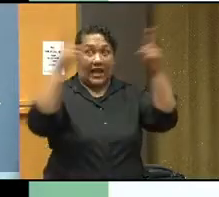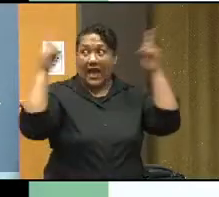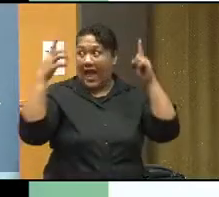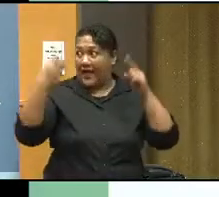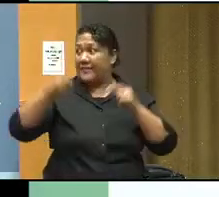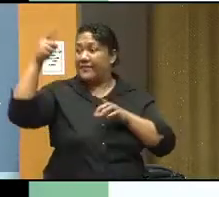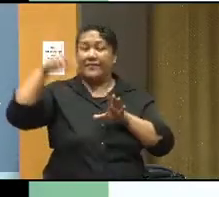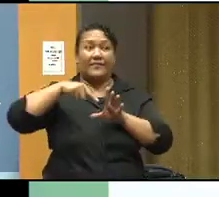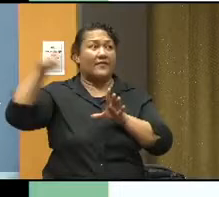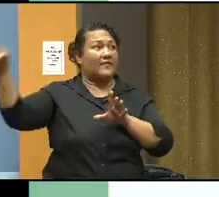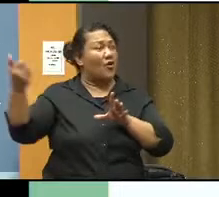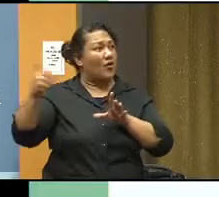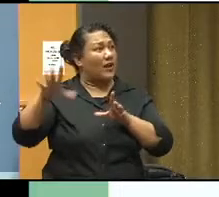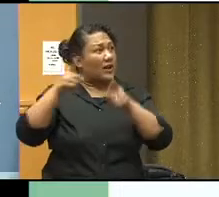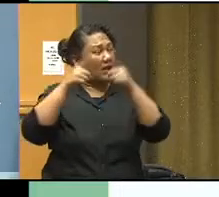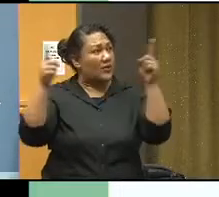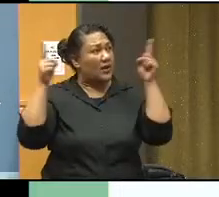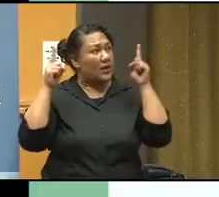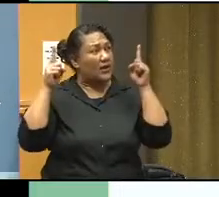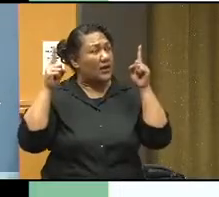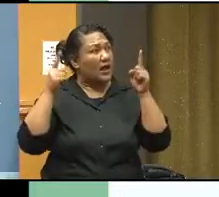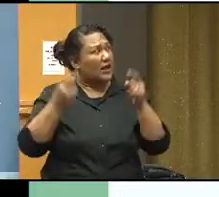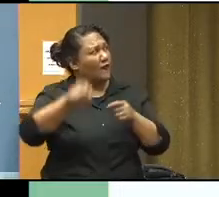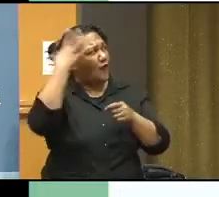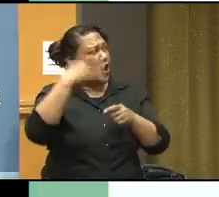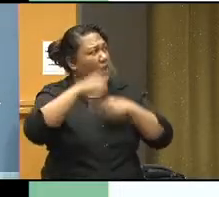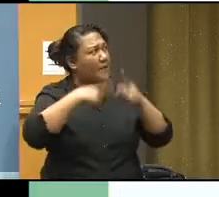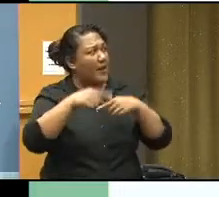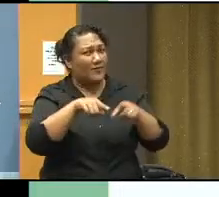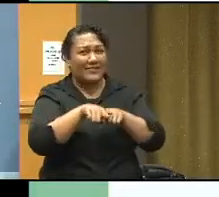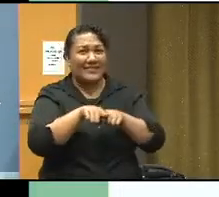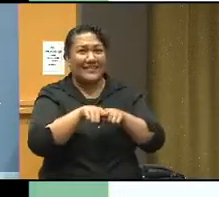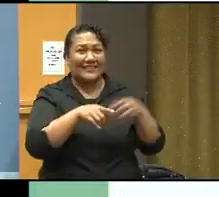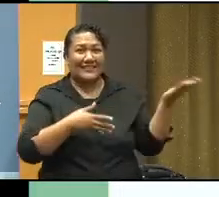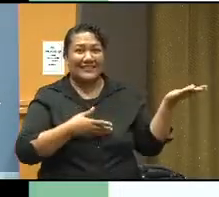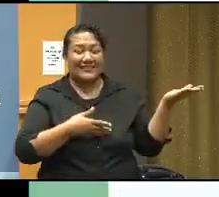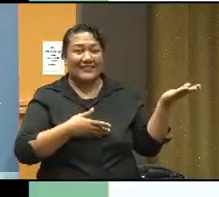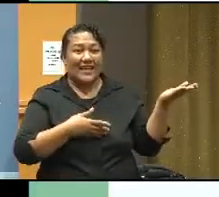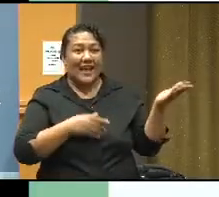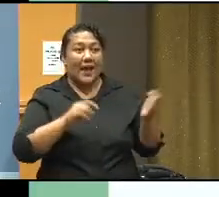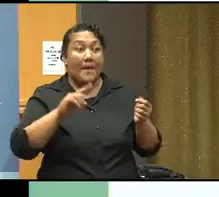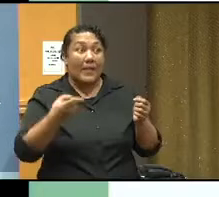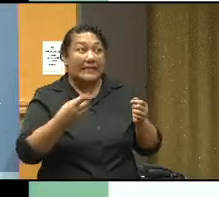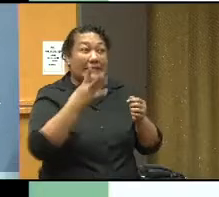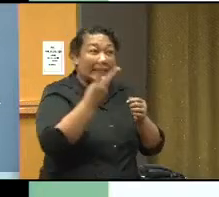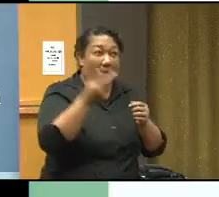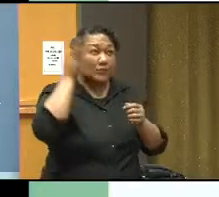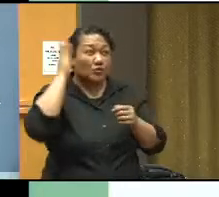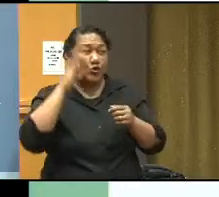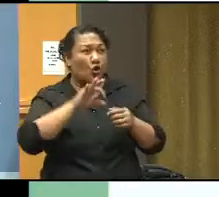forget about it, learn it. And in some schools, they are not related to the